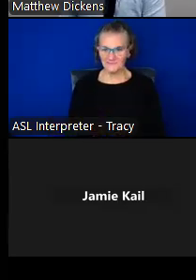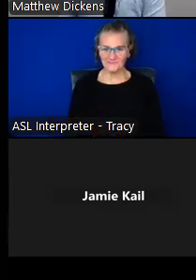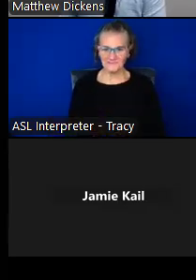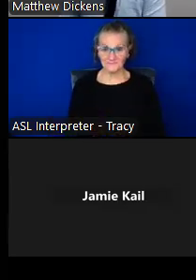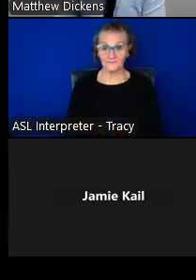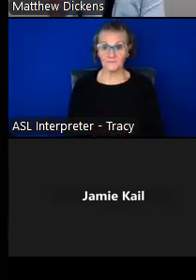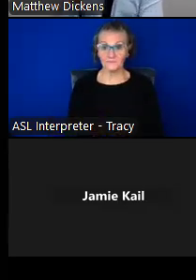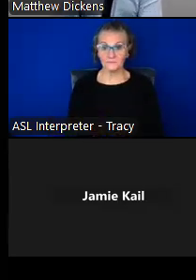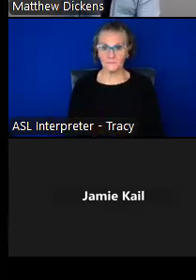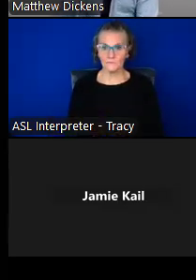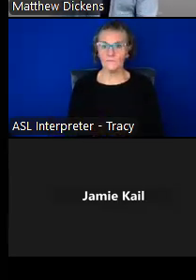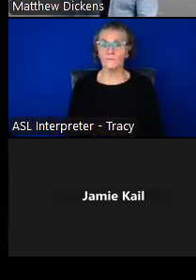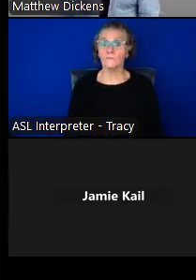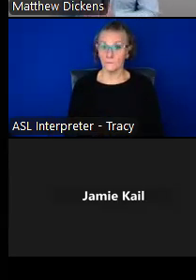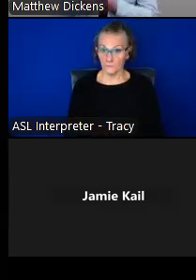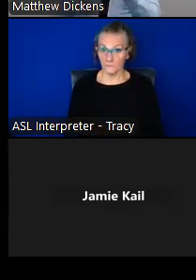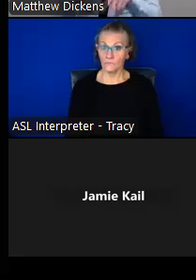Right.